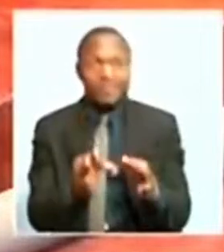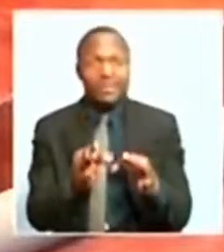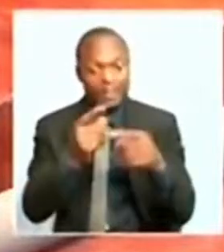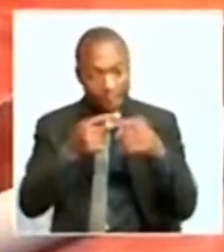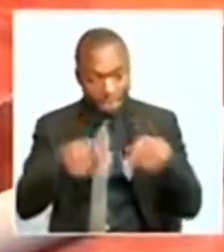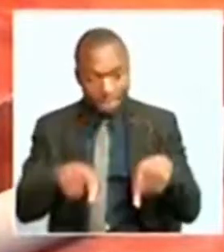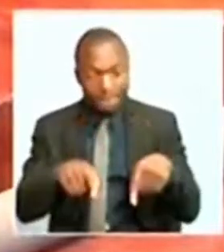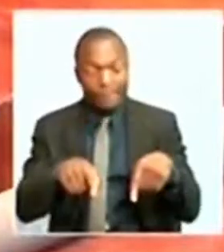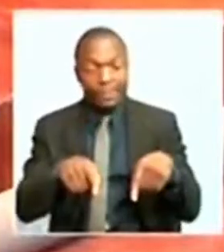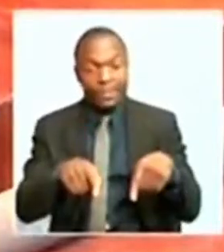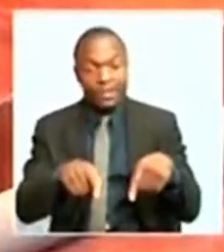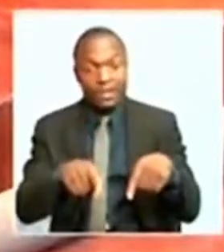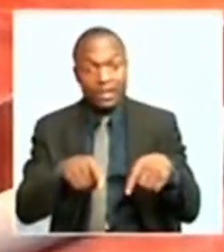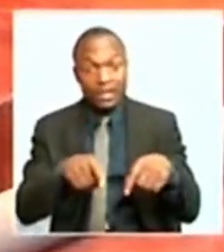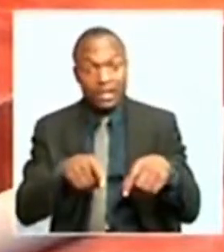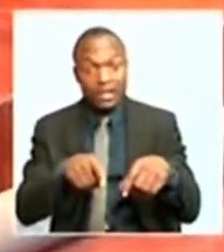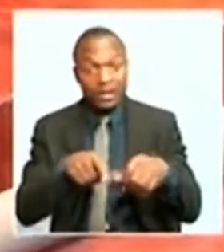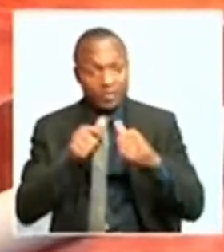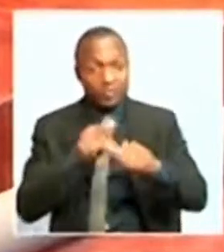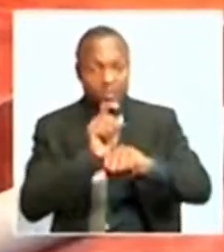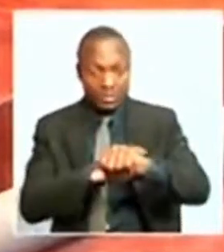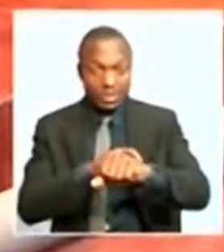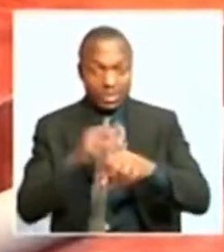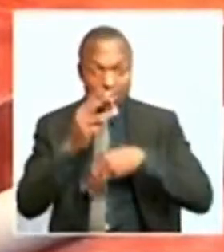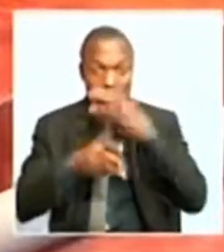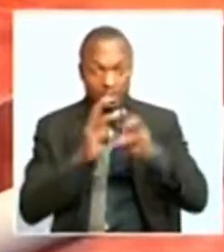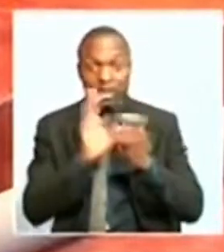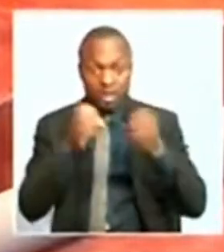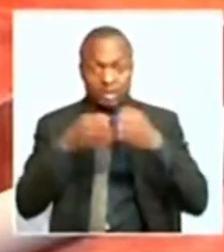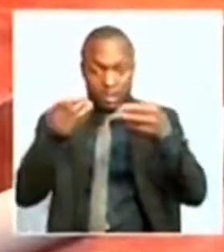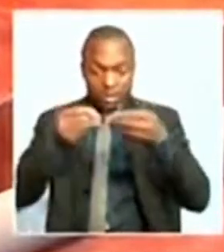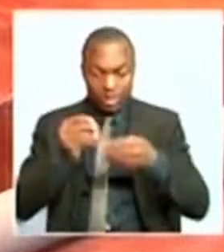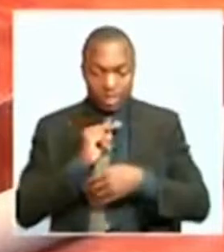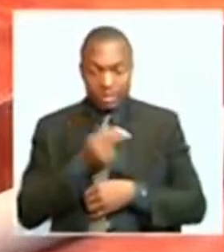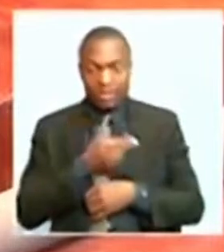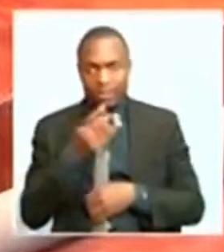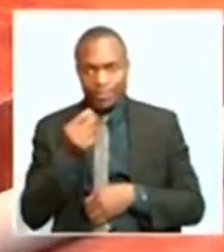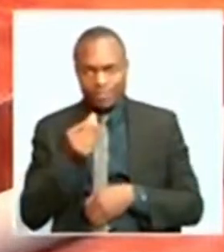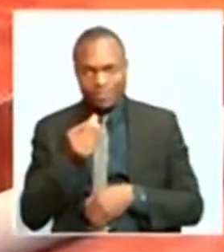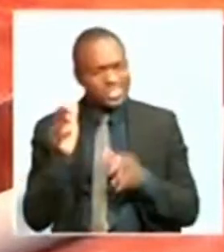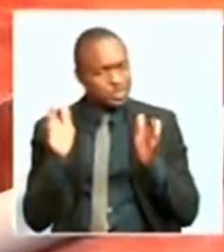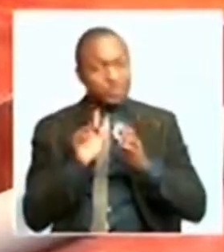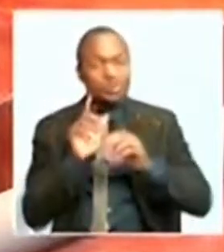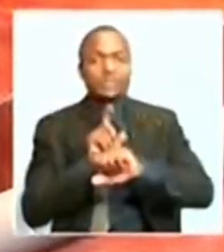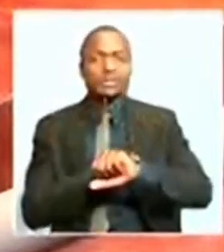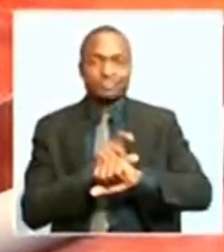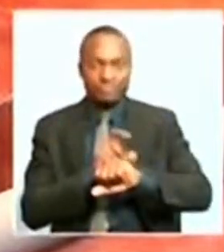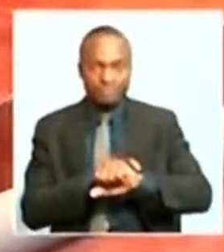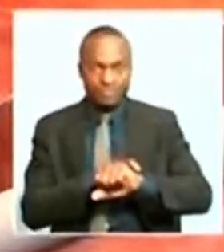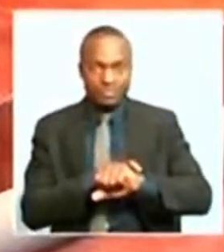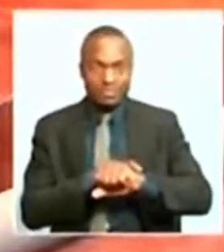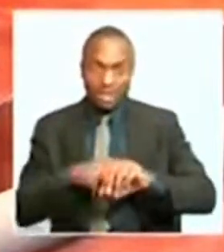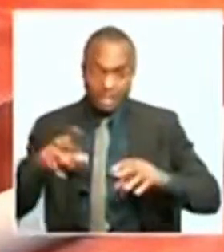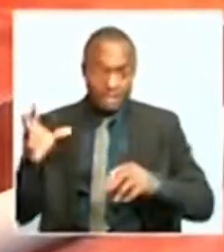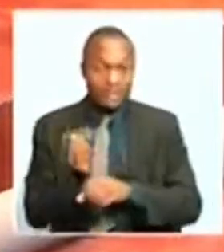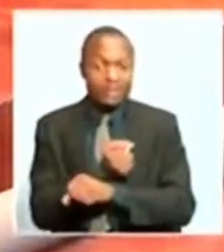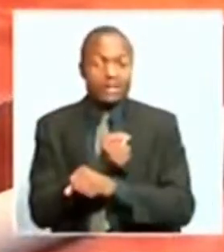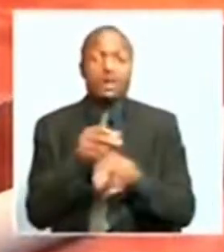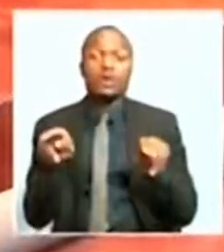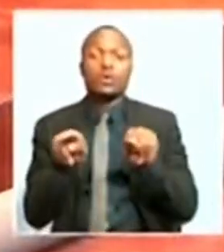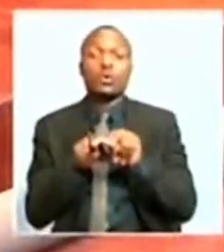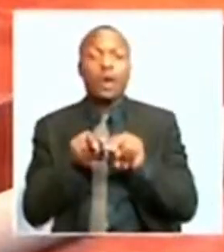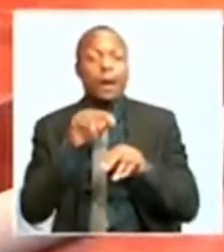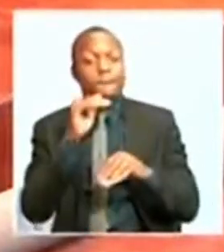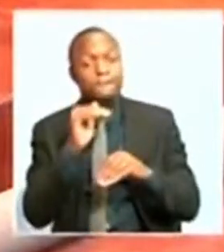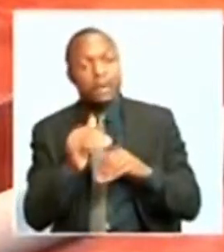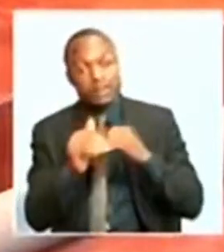happen, within that, the World Bank will have to give us those resources within a short period of time. Otherwise, to get the normal procedure of getting